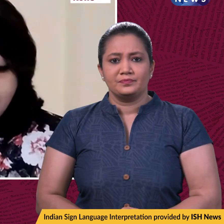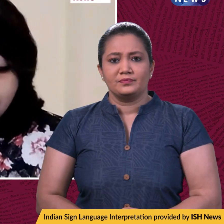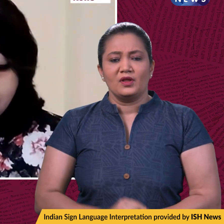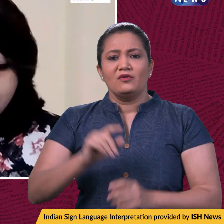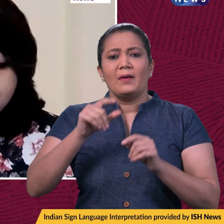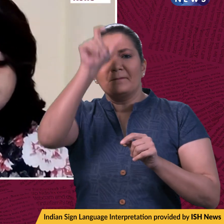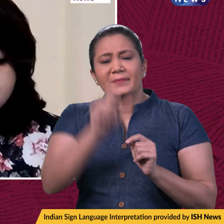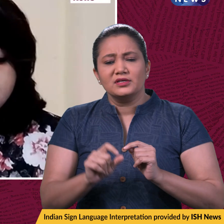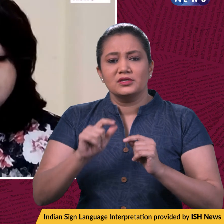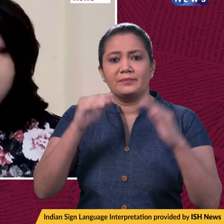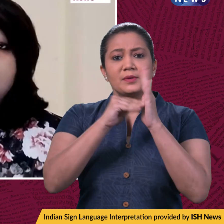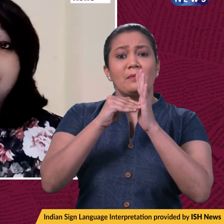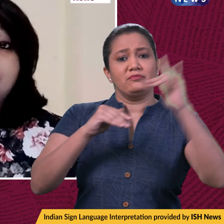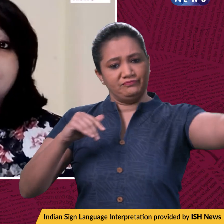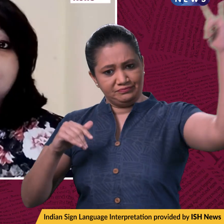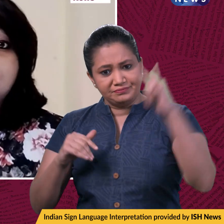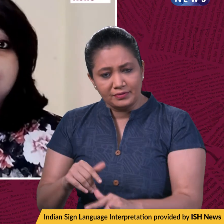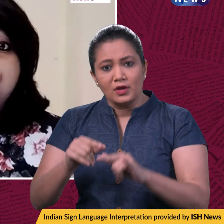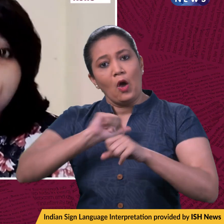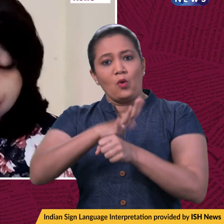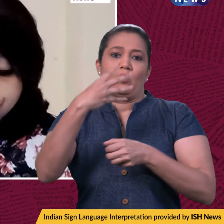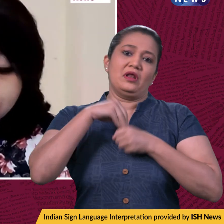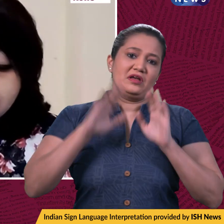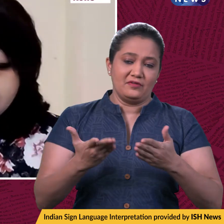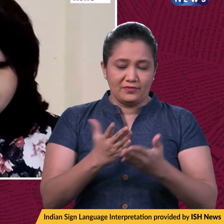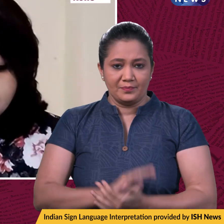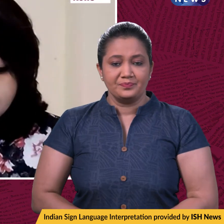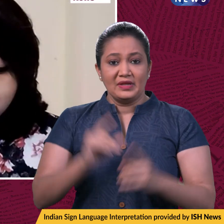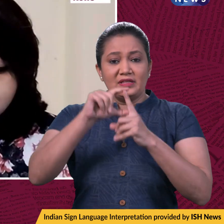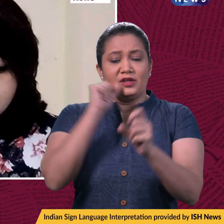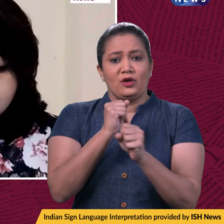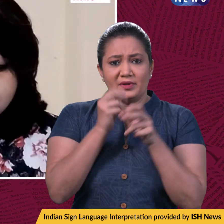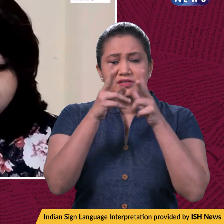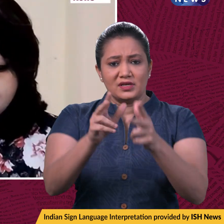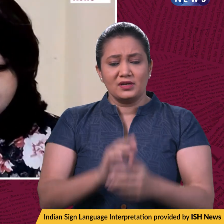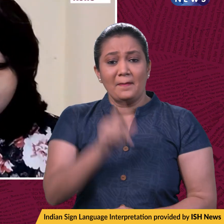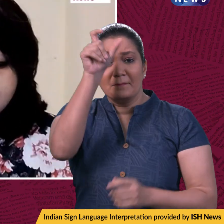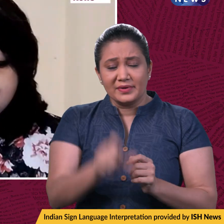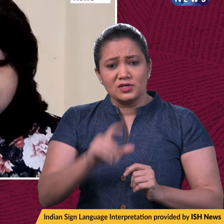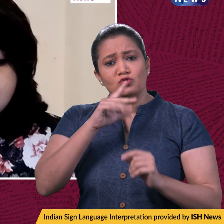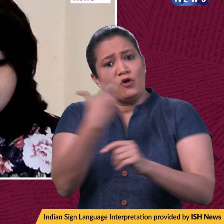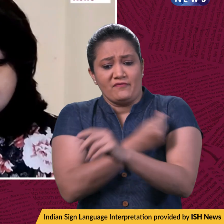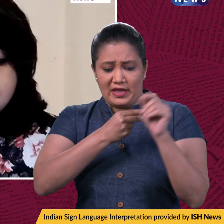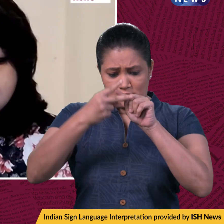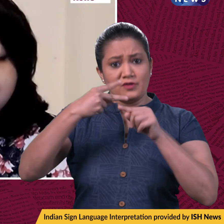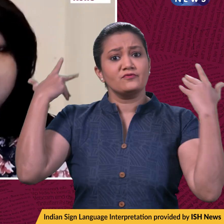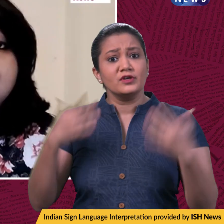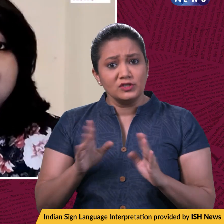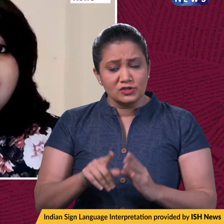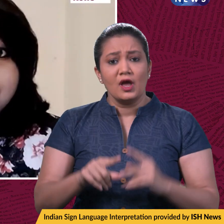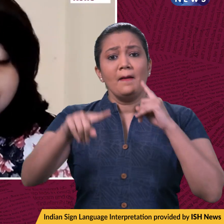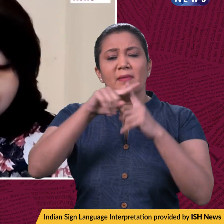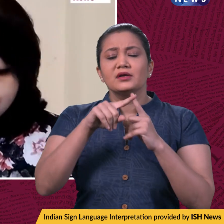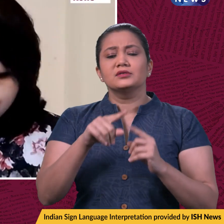as a traveler who returned from Zimbabwe has tested positive. Now, the Delhi government said that the person was fully vaccinated and had